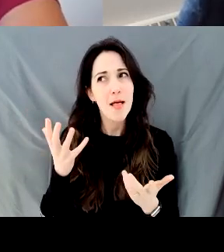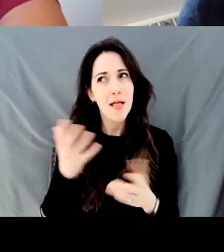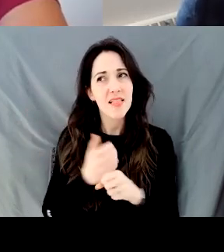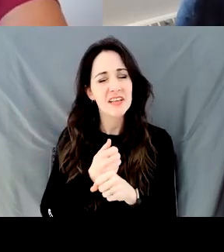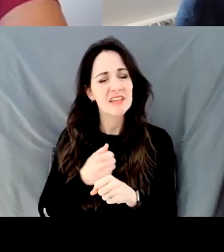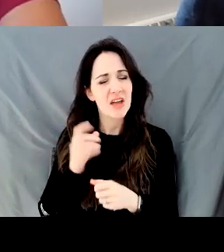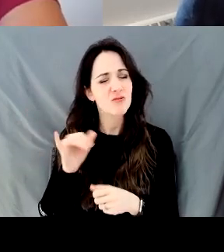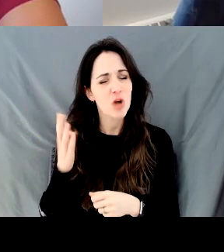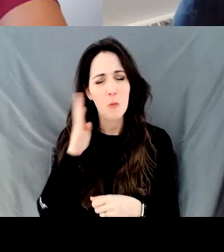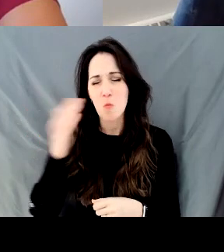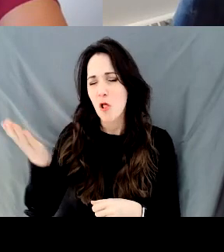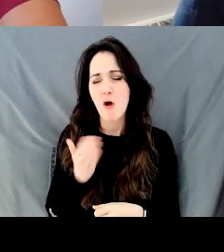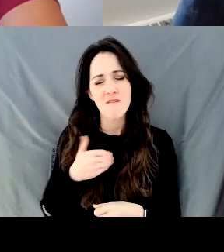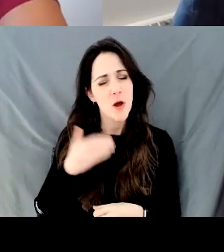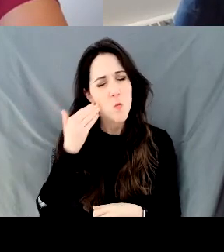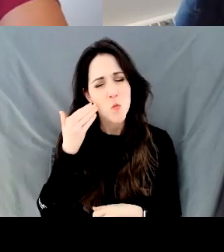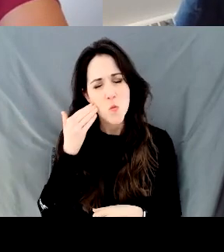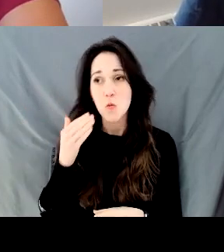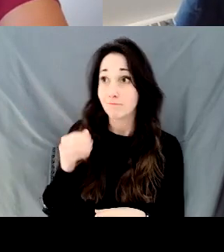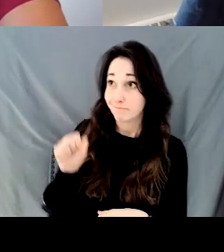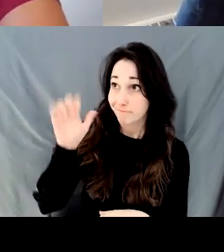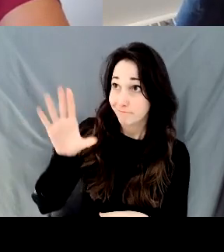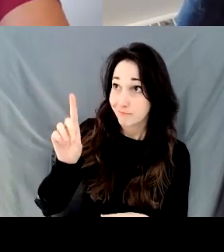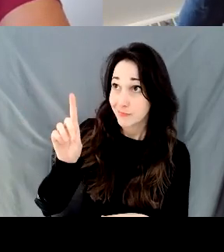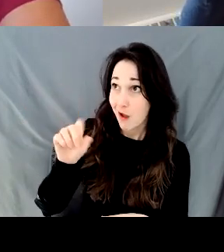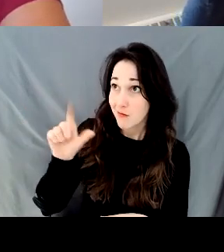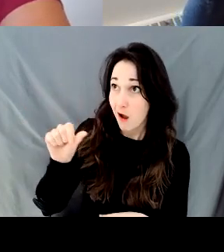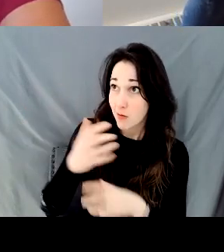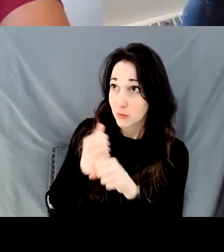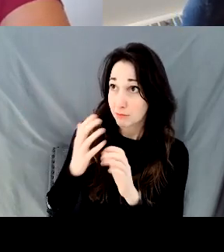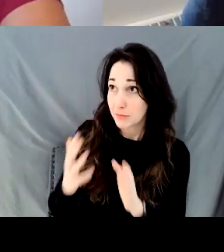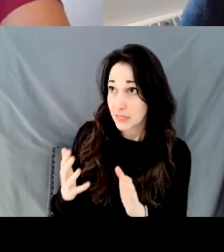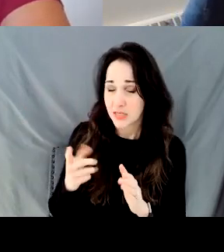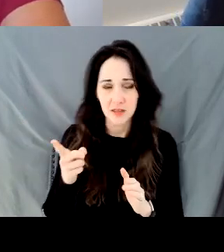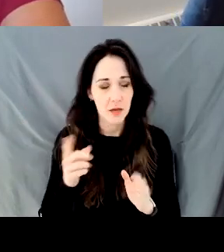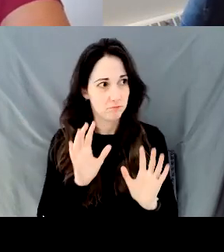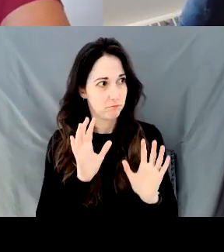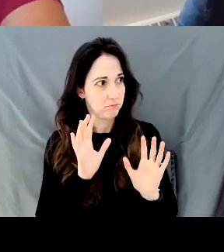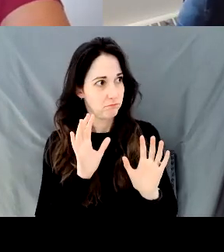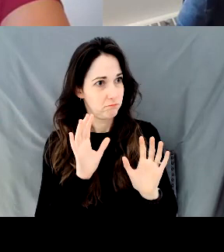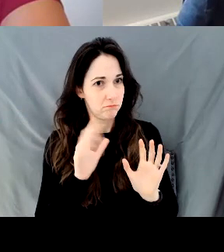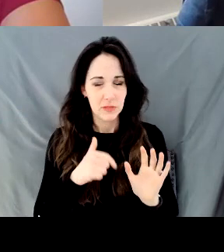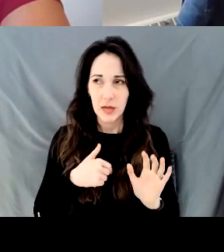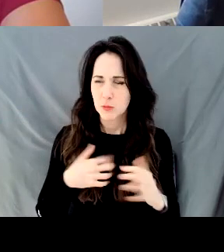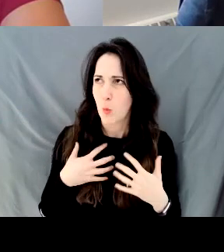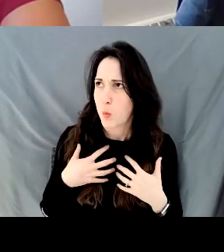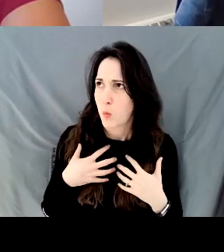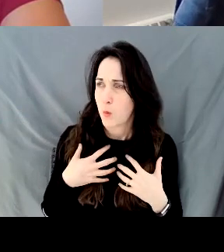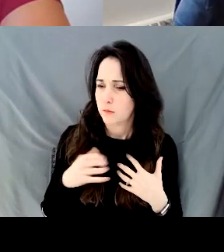about it. It made me feel like so really self-conscious and like ashamed of who I was, and I think